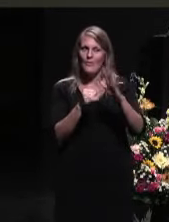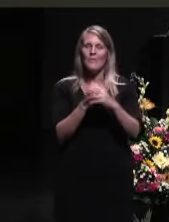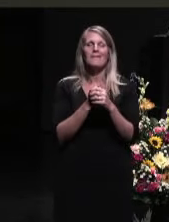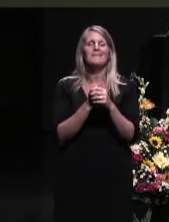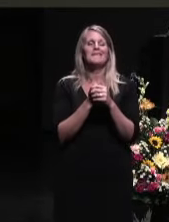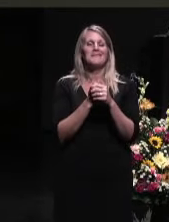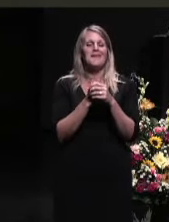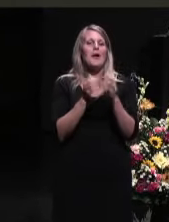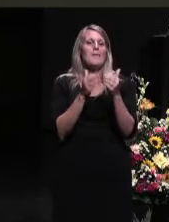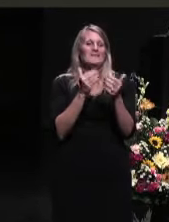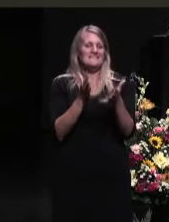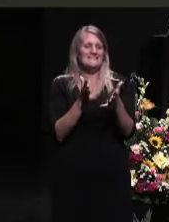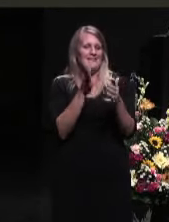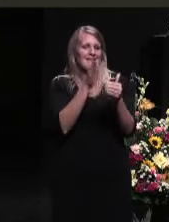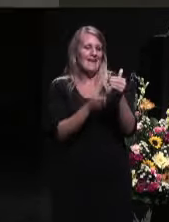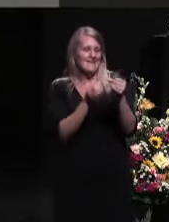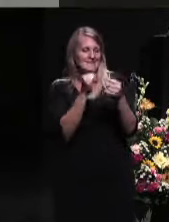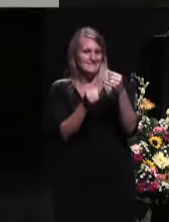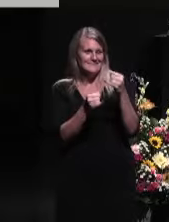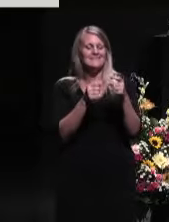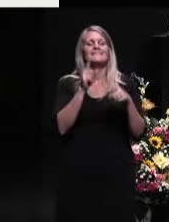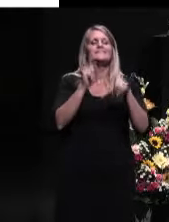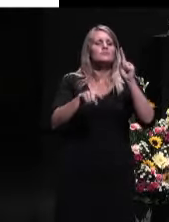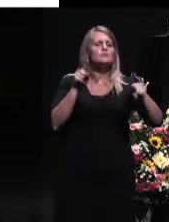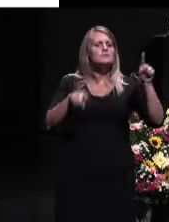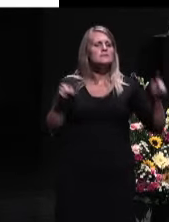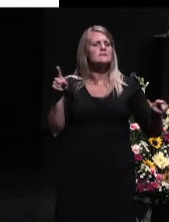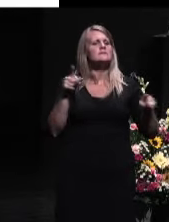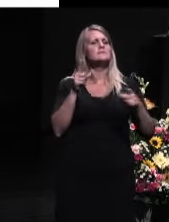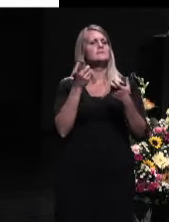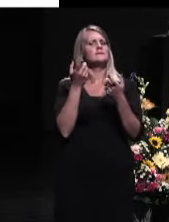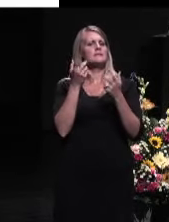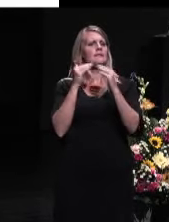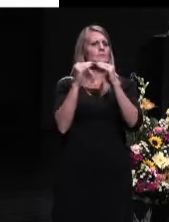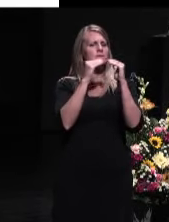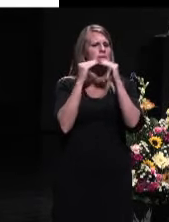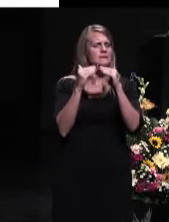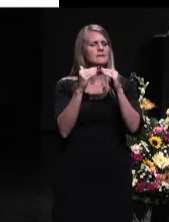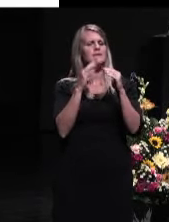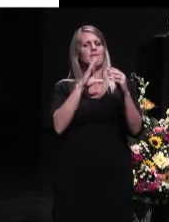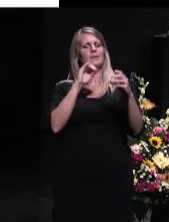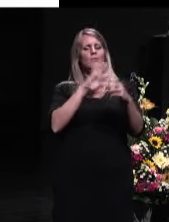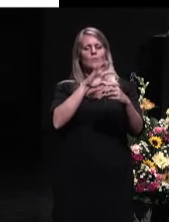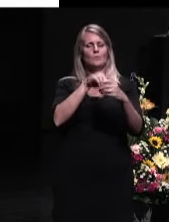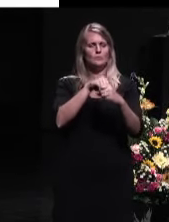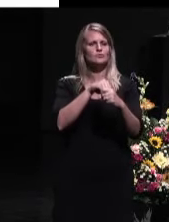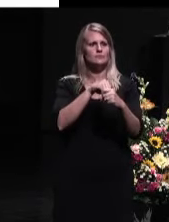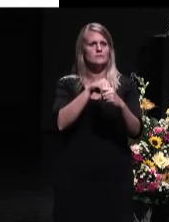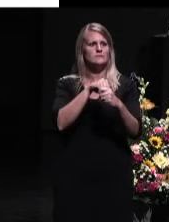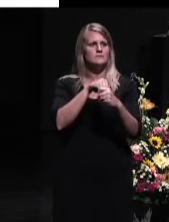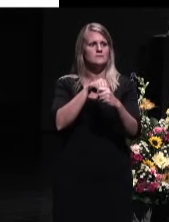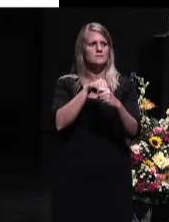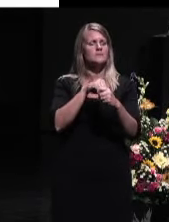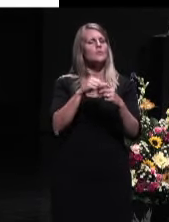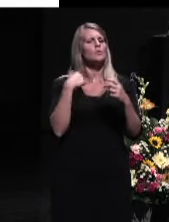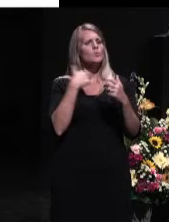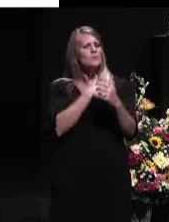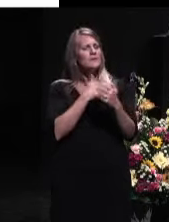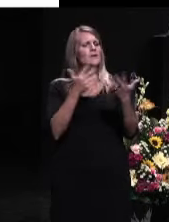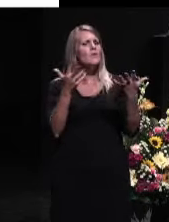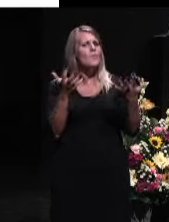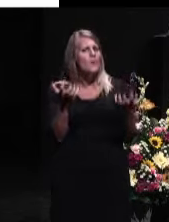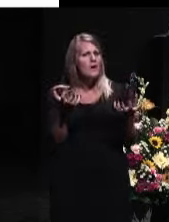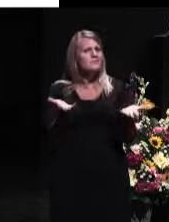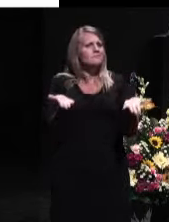The second to the last area is around diversity, equity, and inclusion. Before I talk about the details here, I want to just underscore the importance of elevating this to a